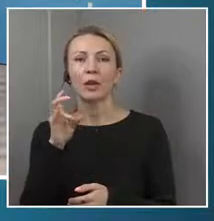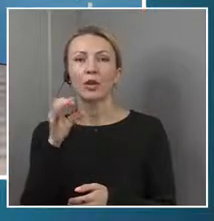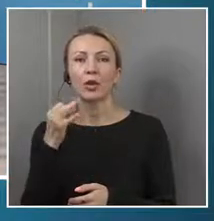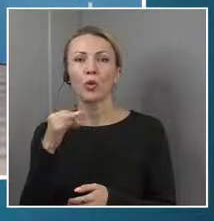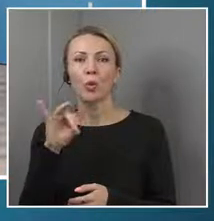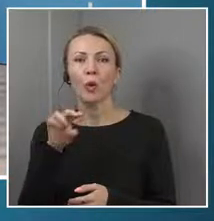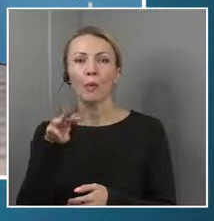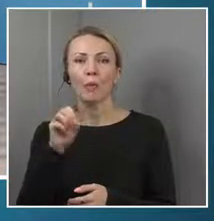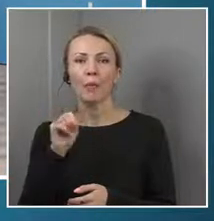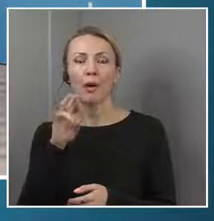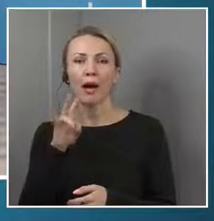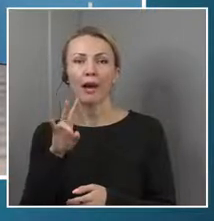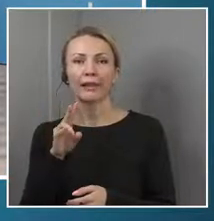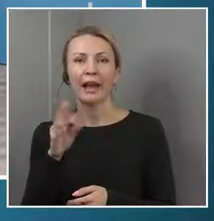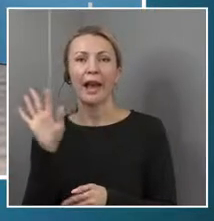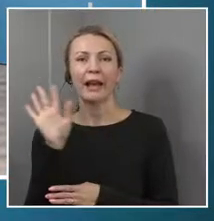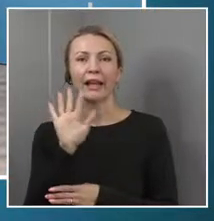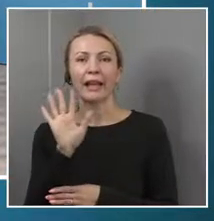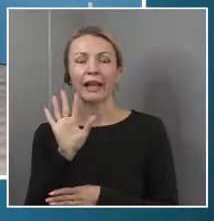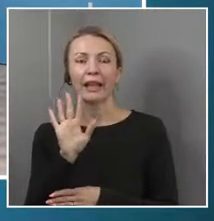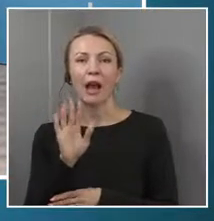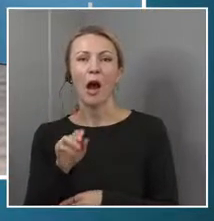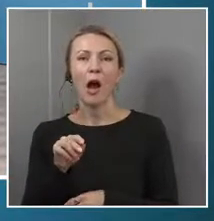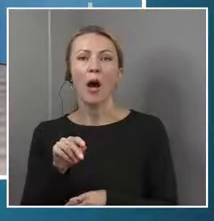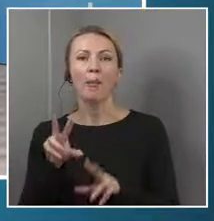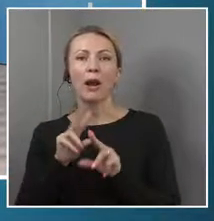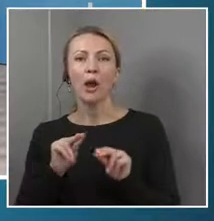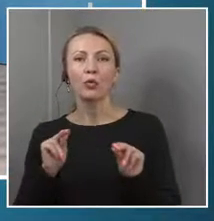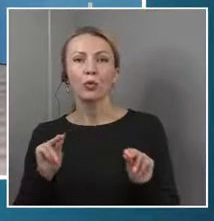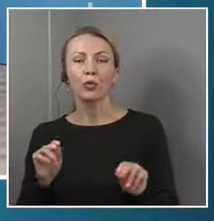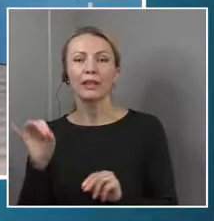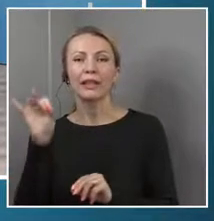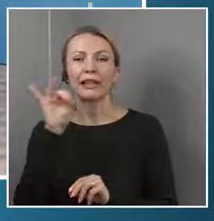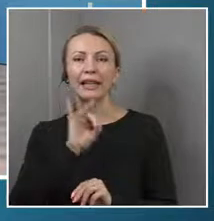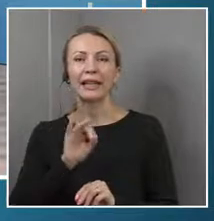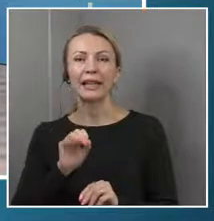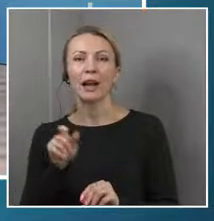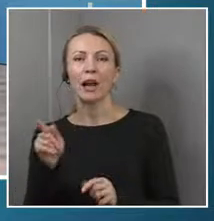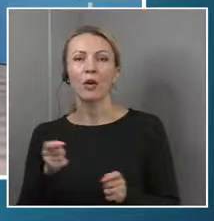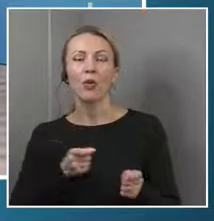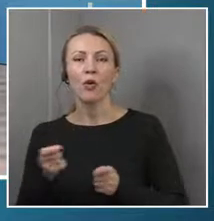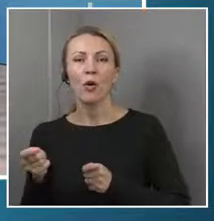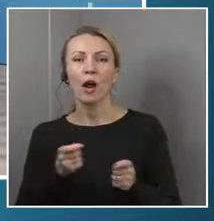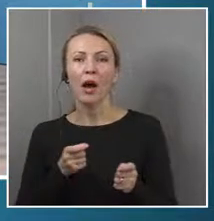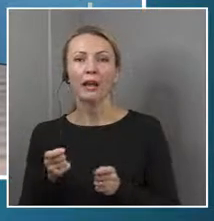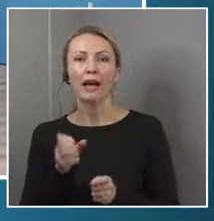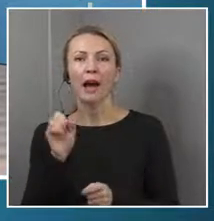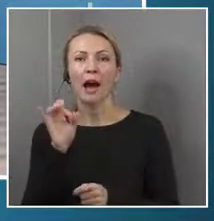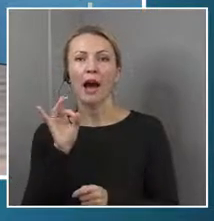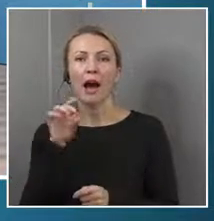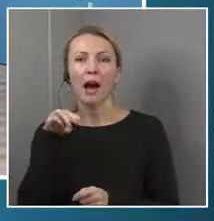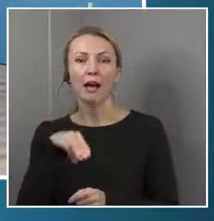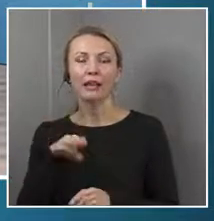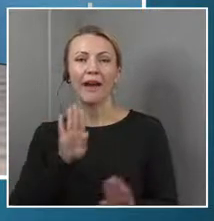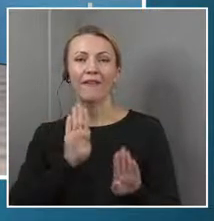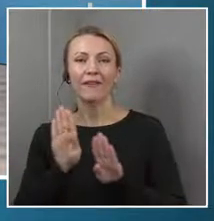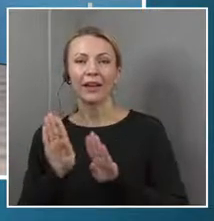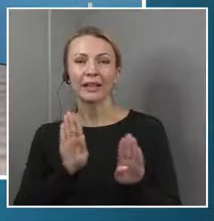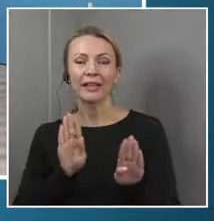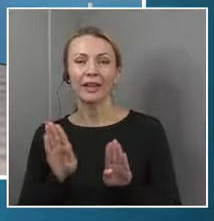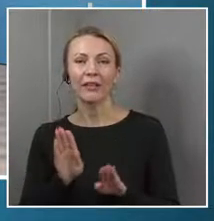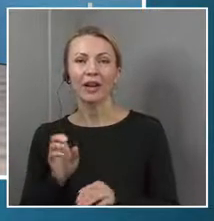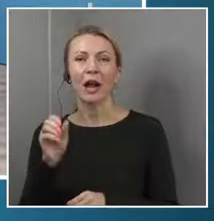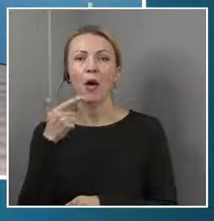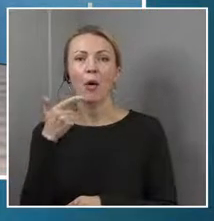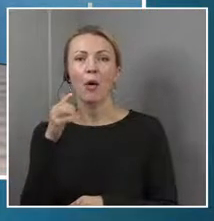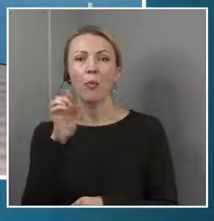P.C. Neumann, cultural entrepreneur, film producer and curator for art fairs and private customers.